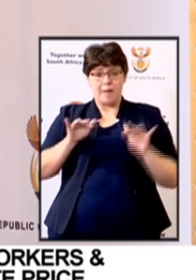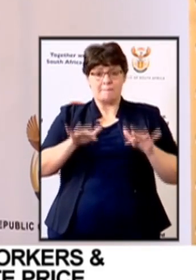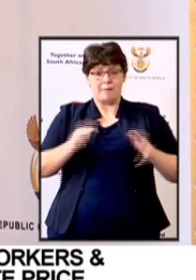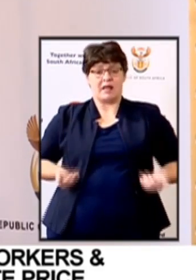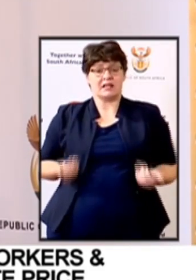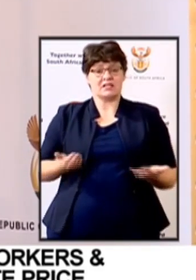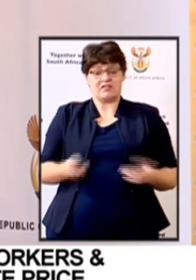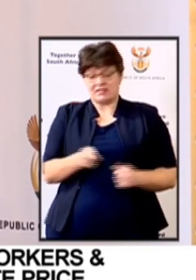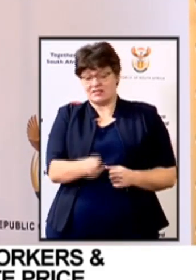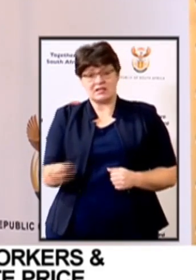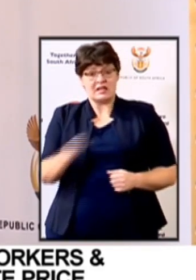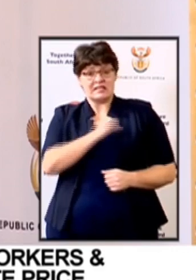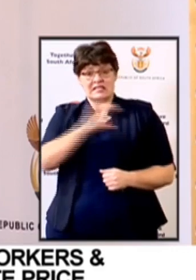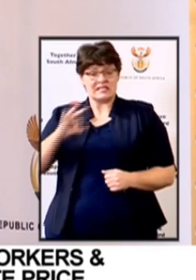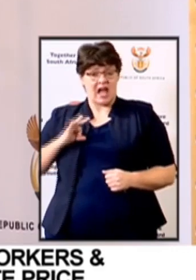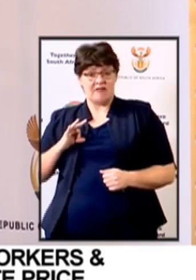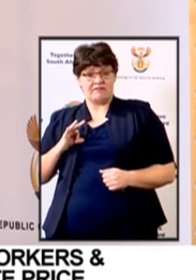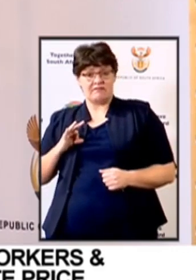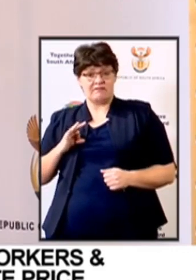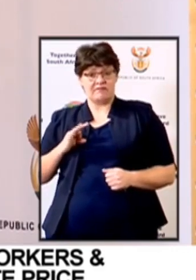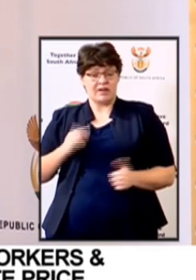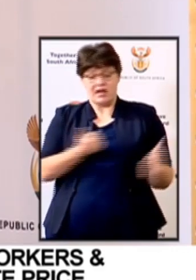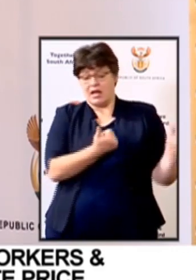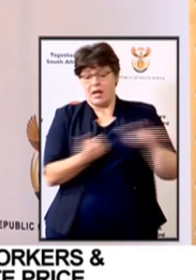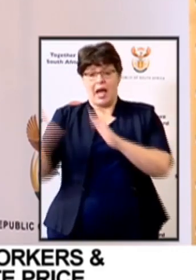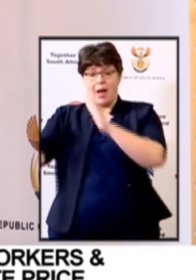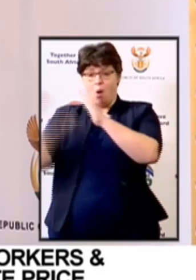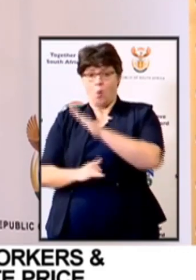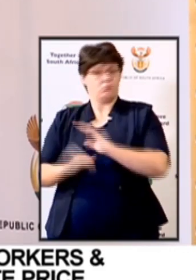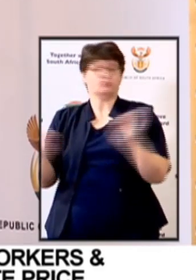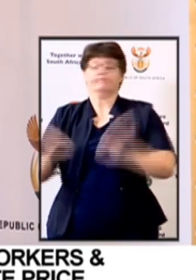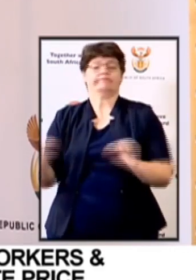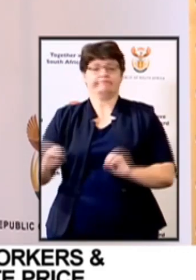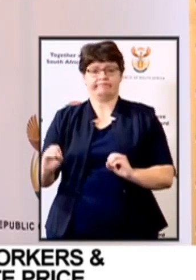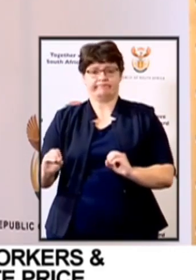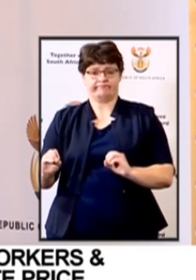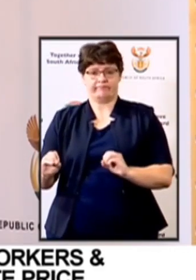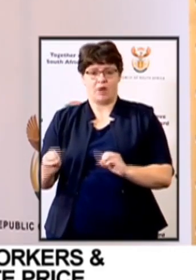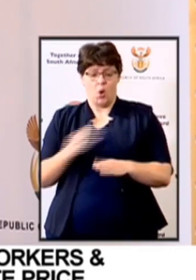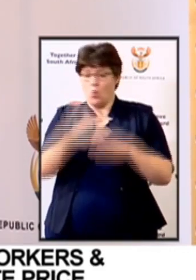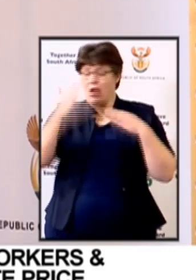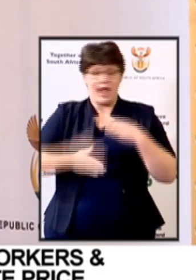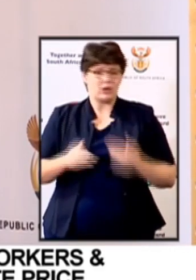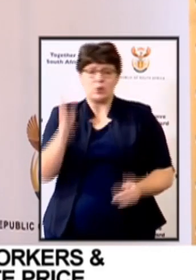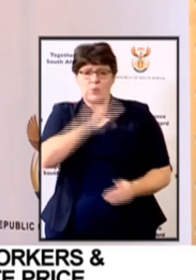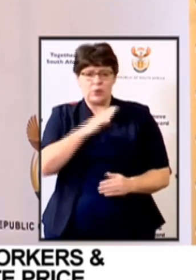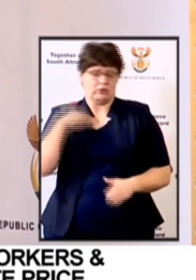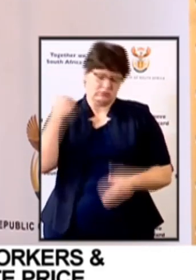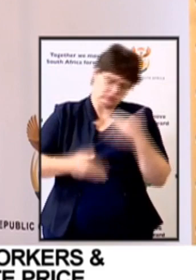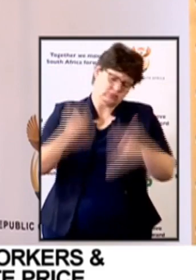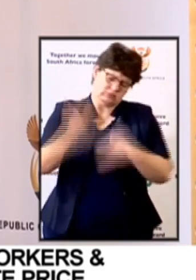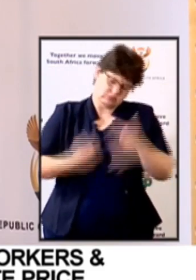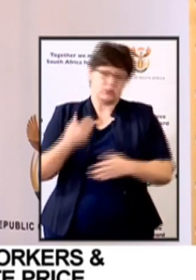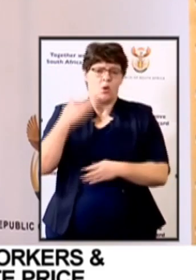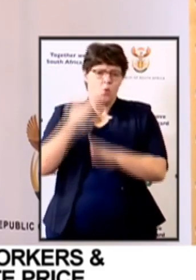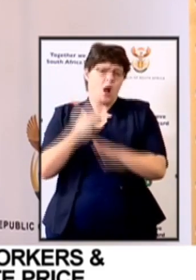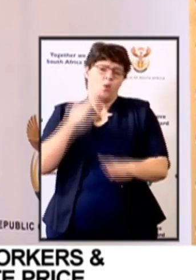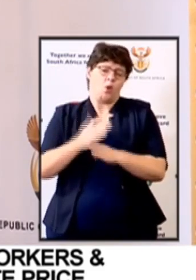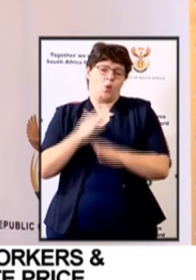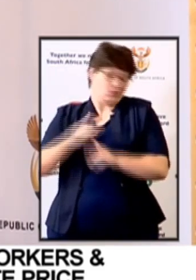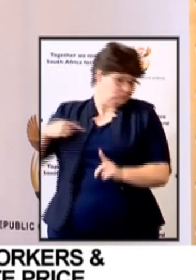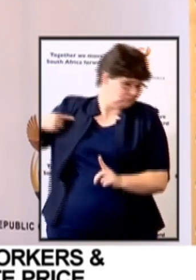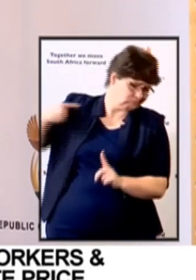took leave, who never even have had any weekend whatsoever. They've always been at